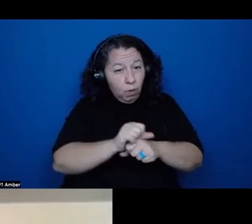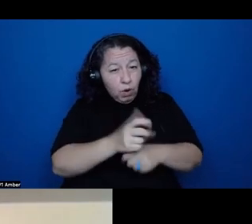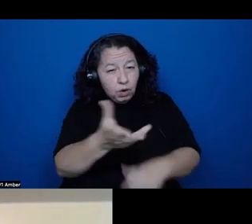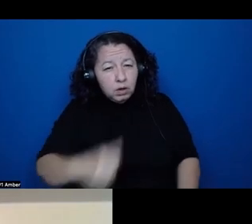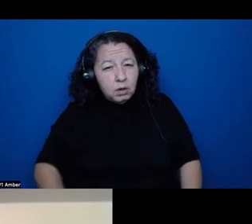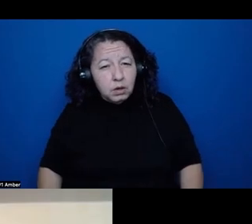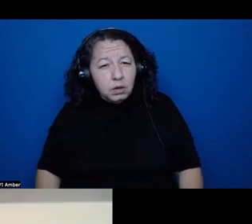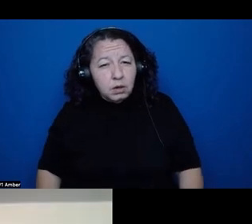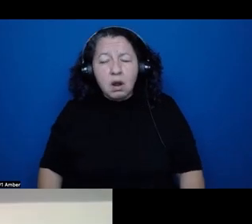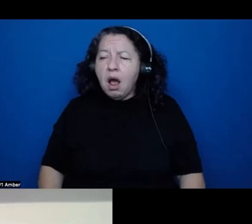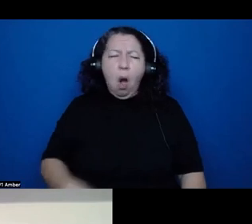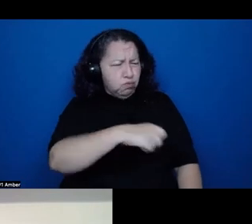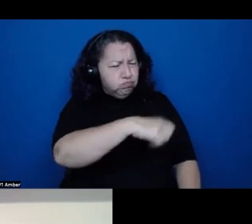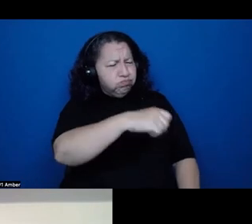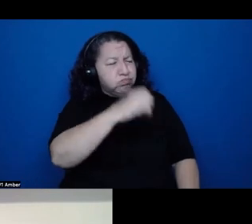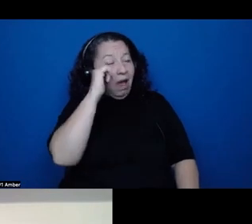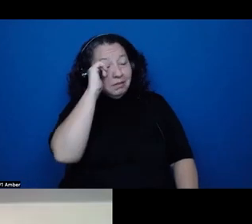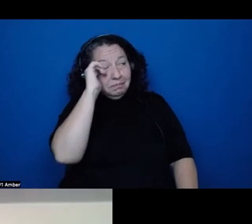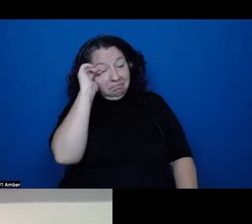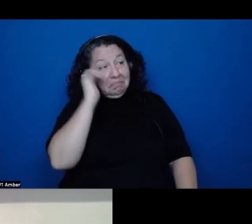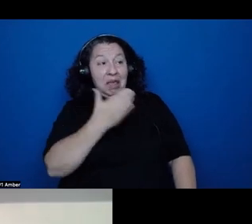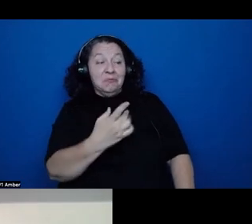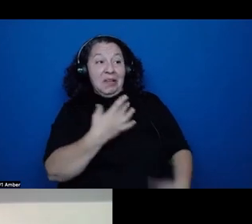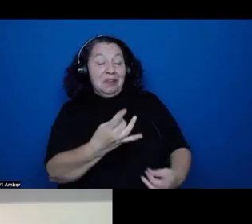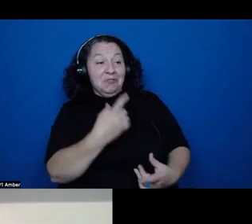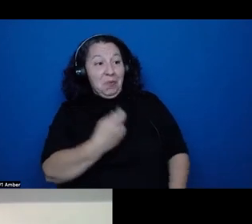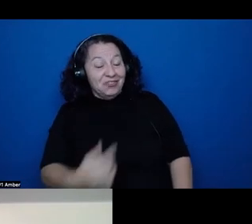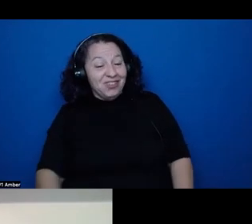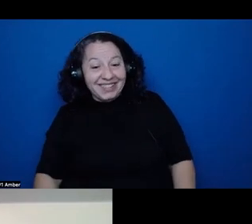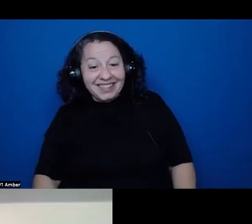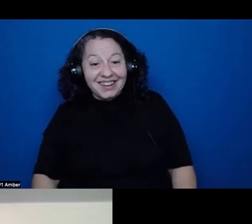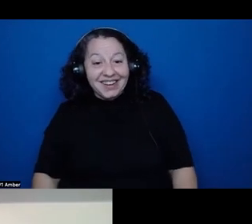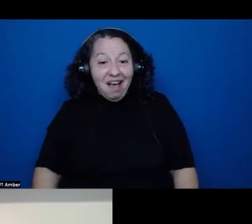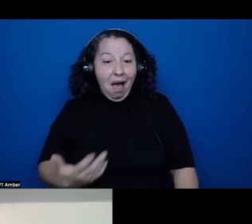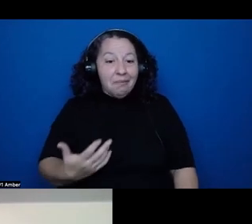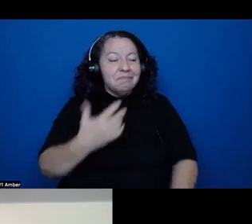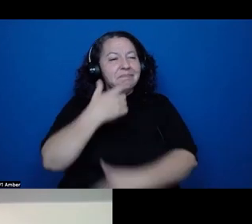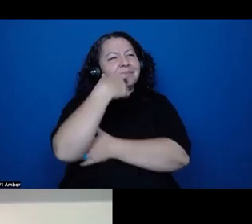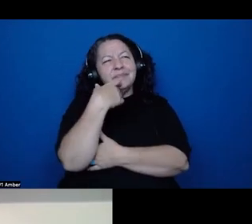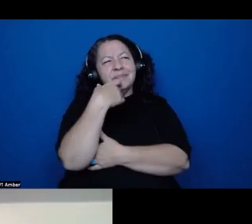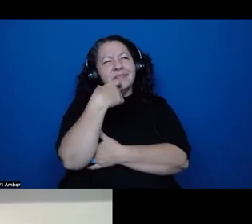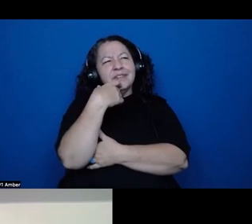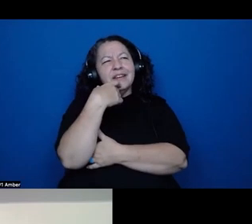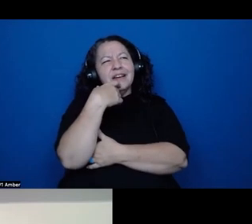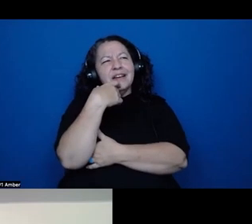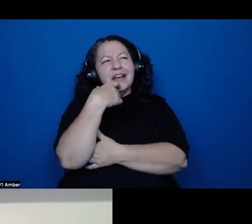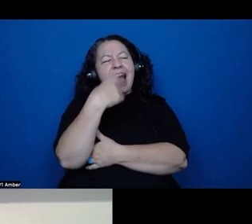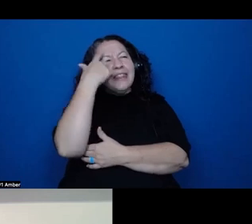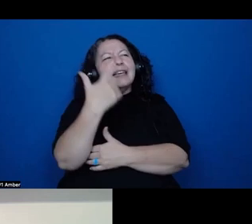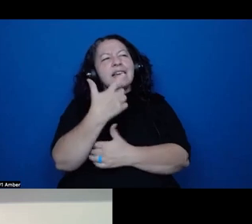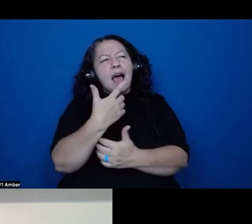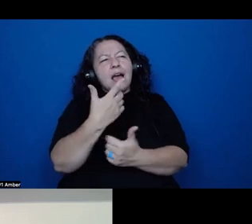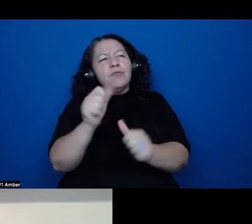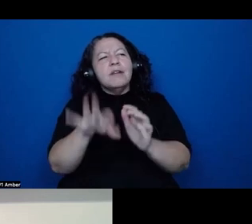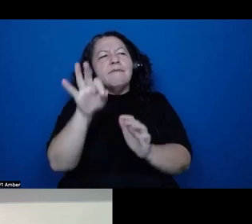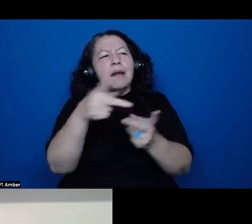Yeah, thank you. That's an interesting question. I think I like try and find places where all of the frameworks